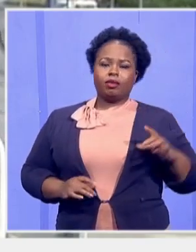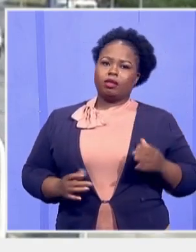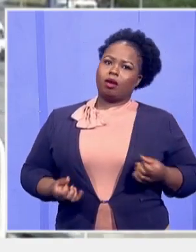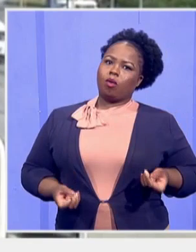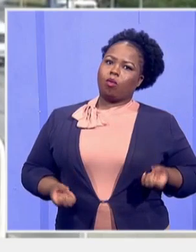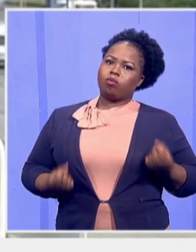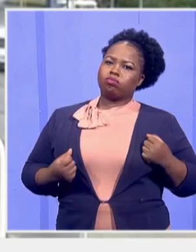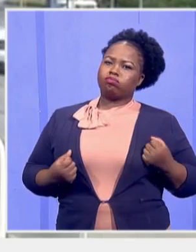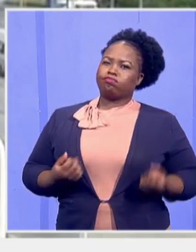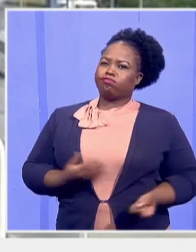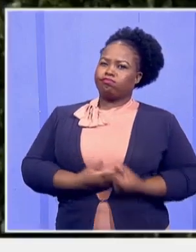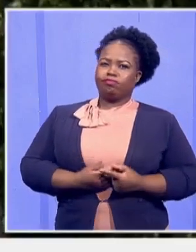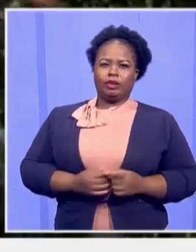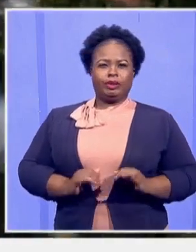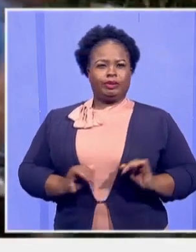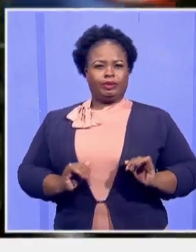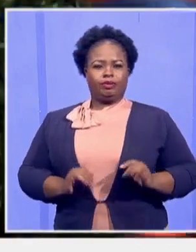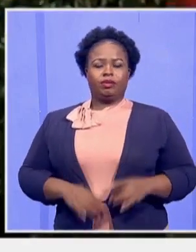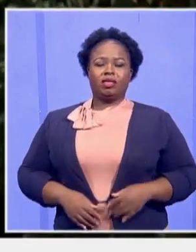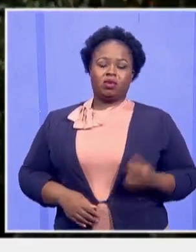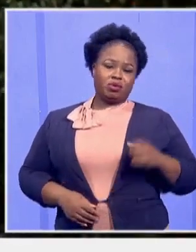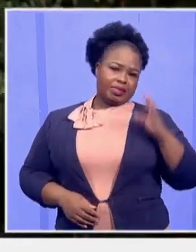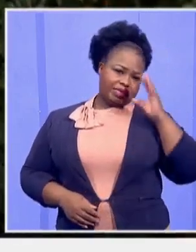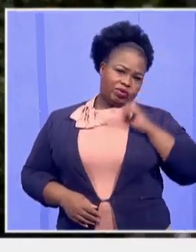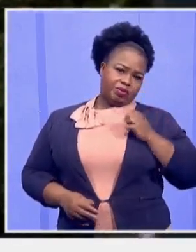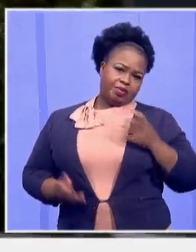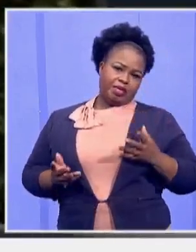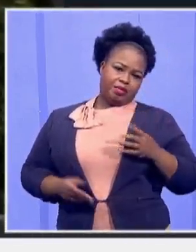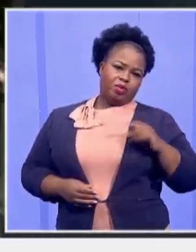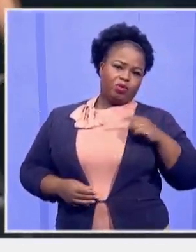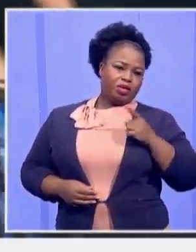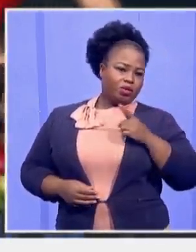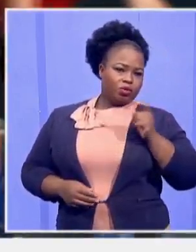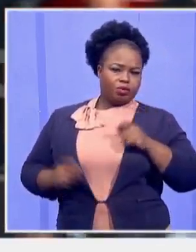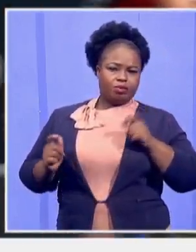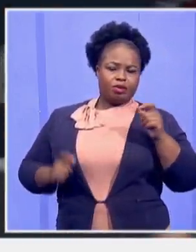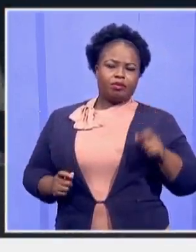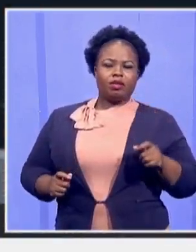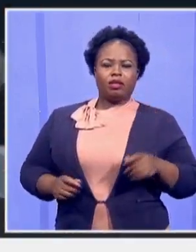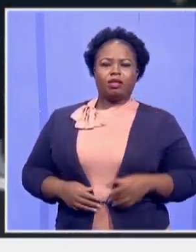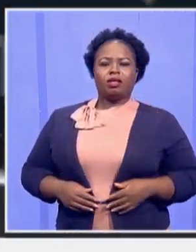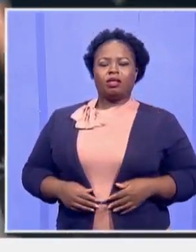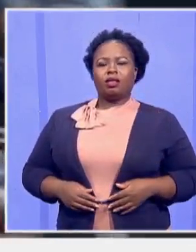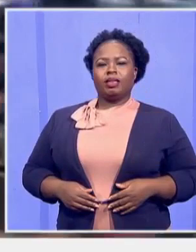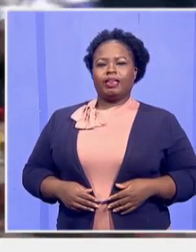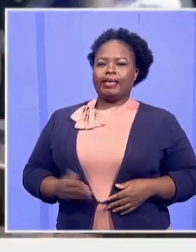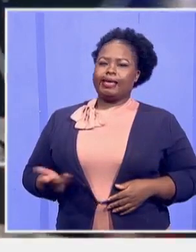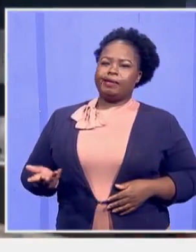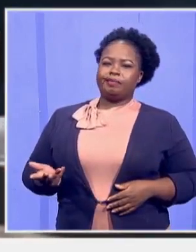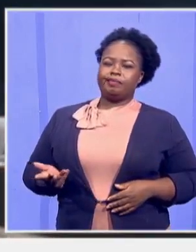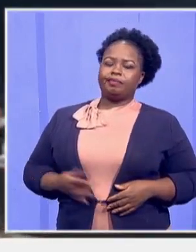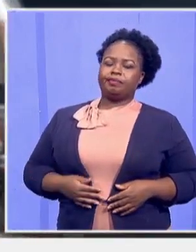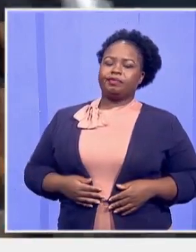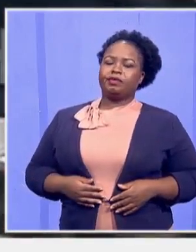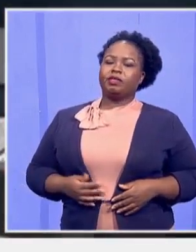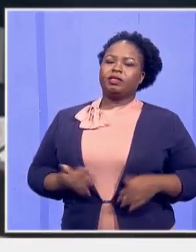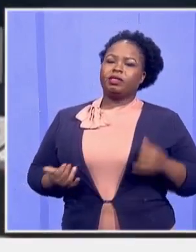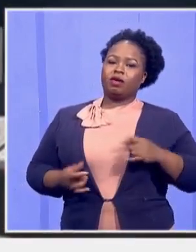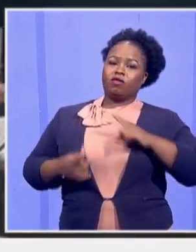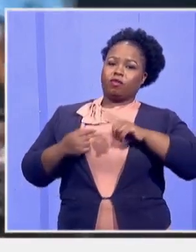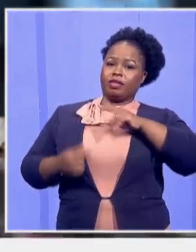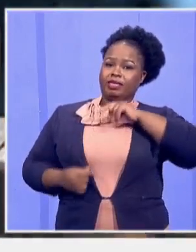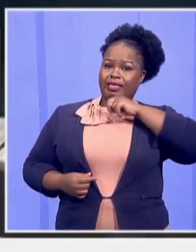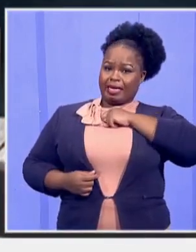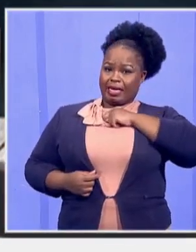spike, and her suspicions is that because these poachers usually zone in on the